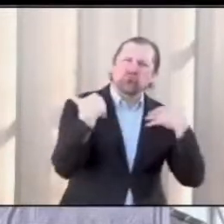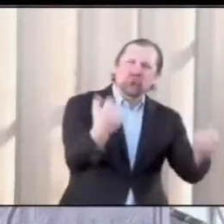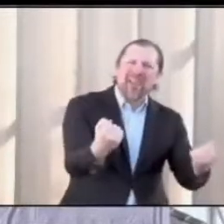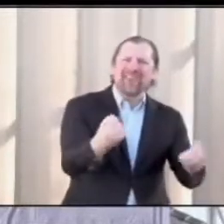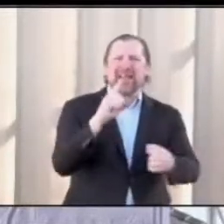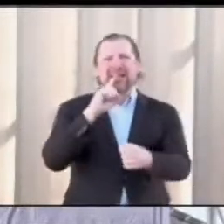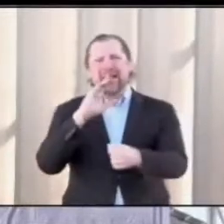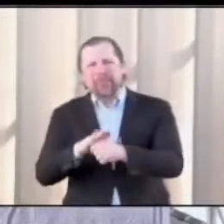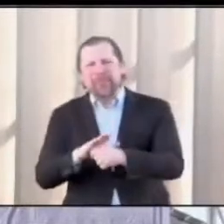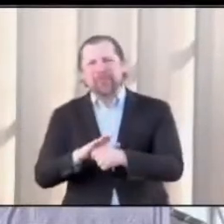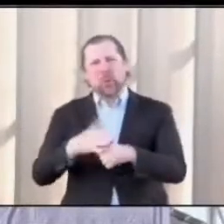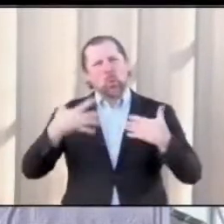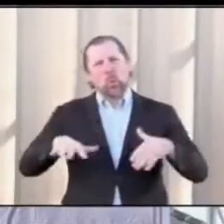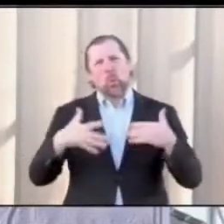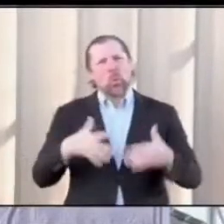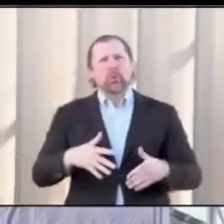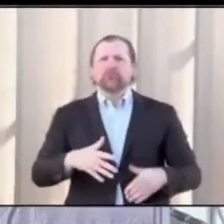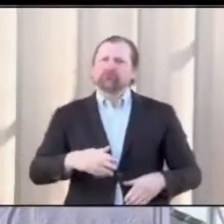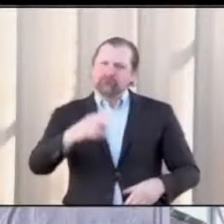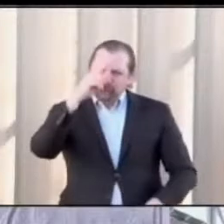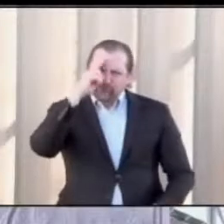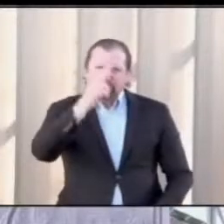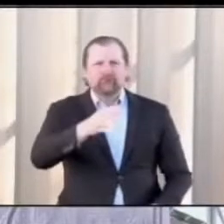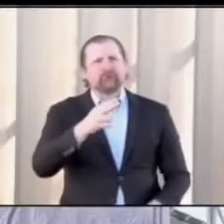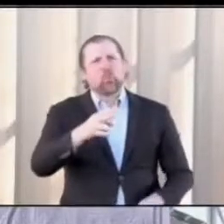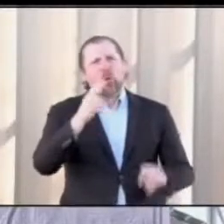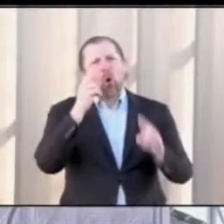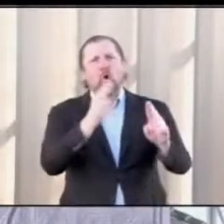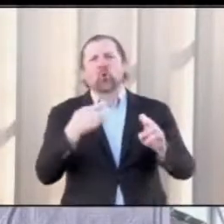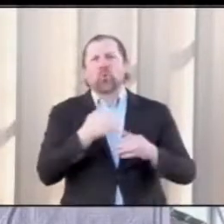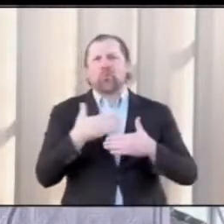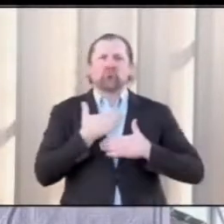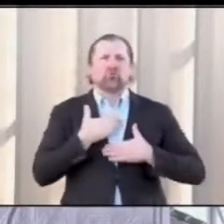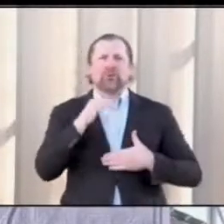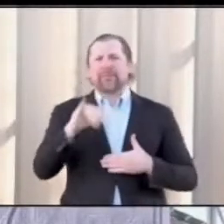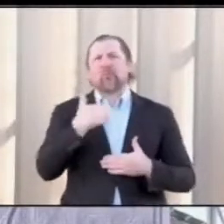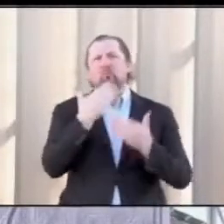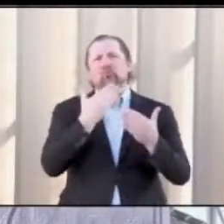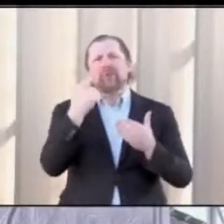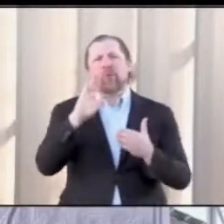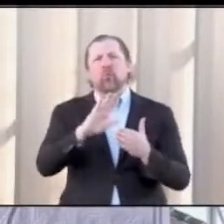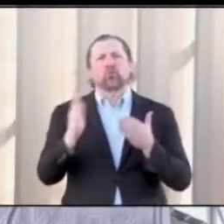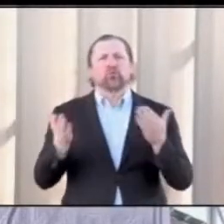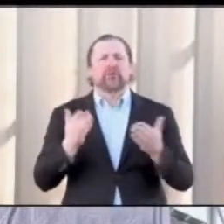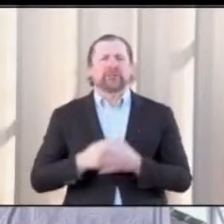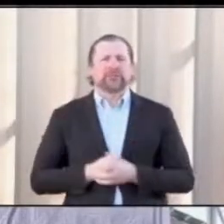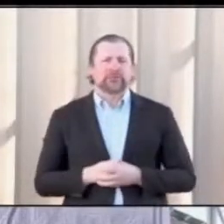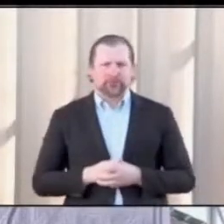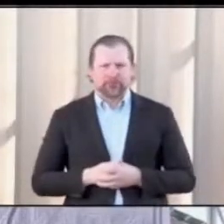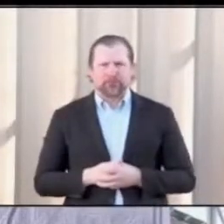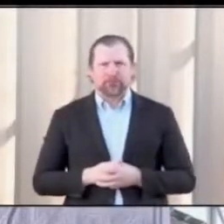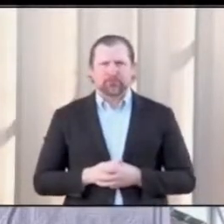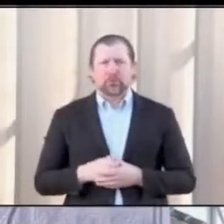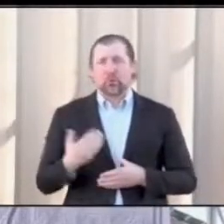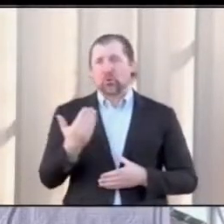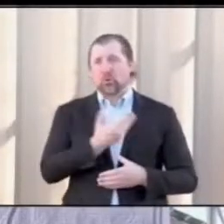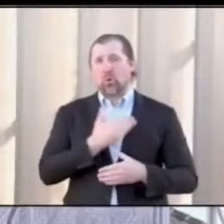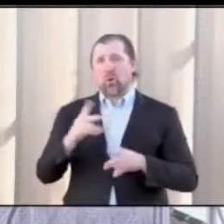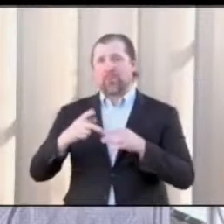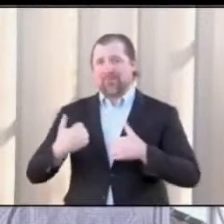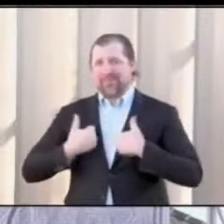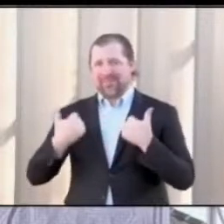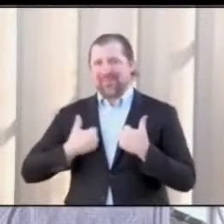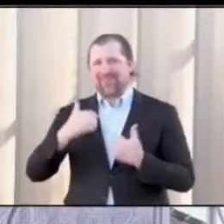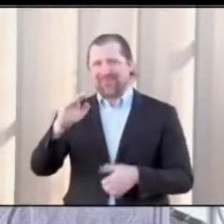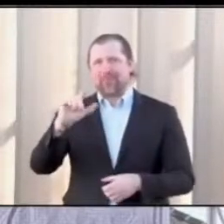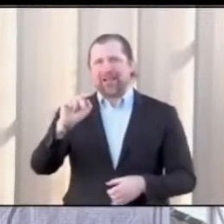of such immense challenges is deeply appreciated, and we are forever grateful for your service. To our residents, I